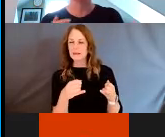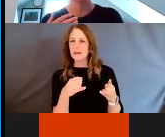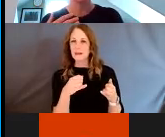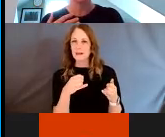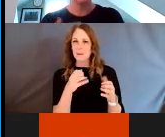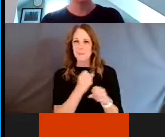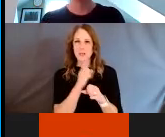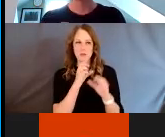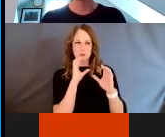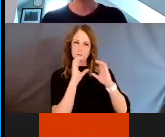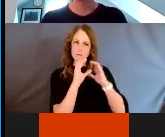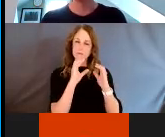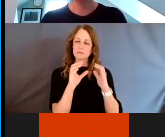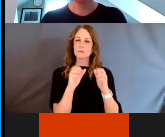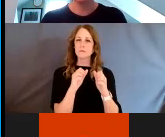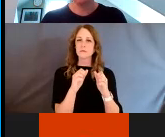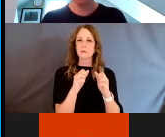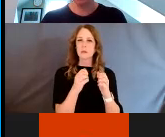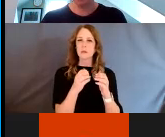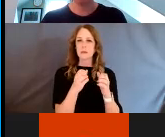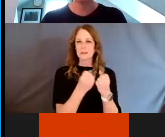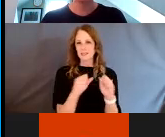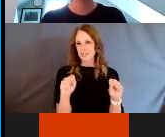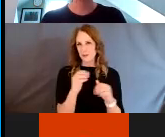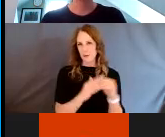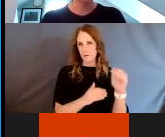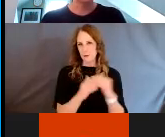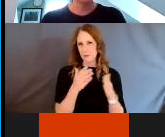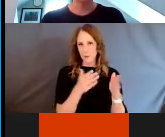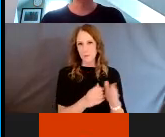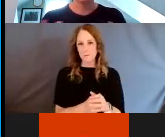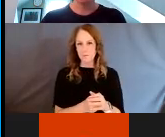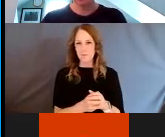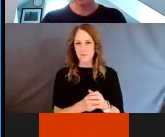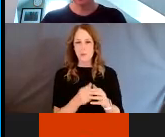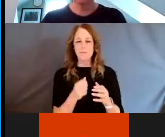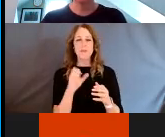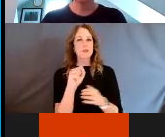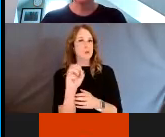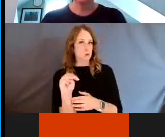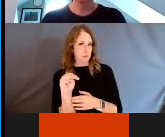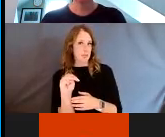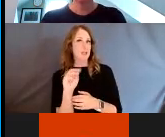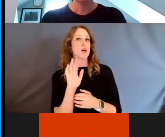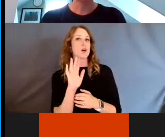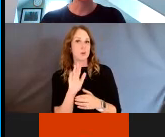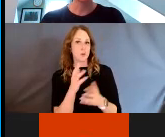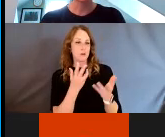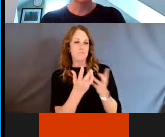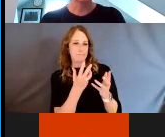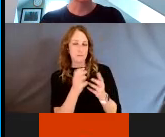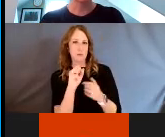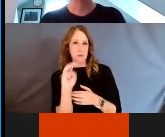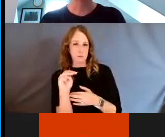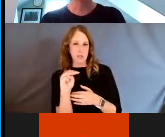communicating with you in a way that's safe and comfortable for everyone. Social media and your interactions on social media,